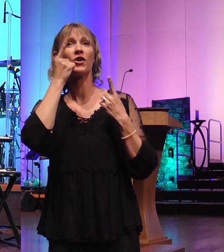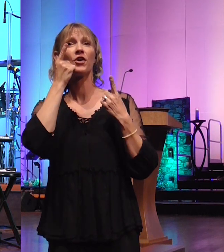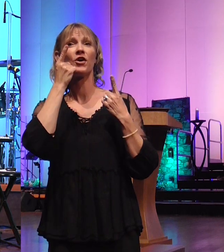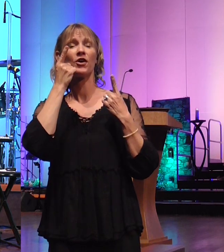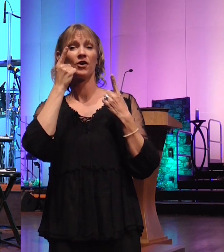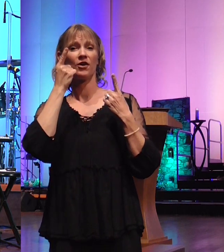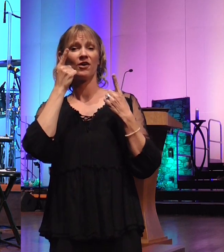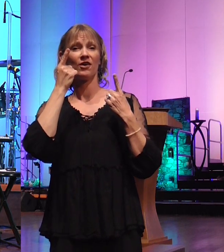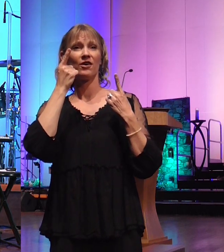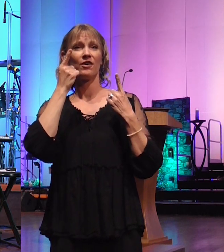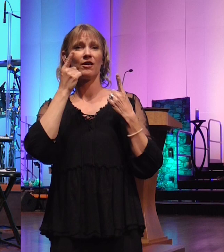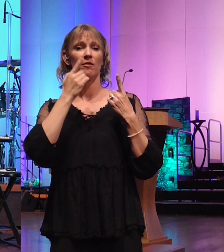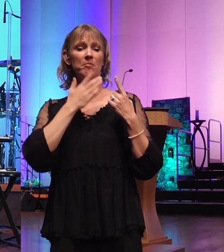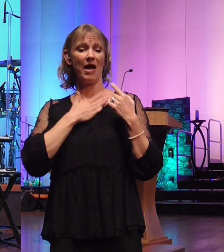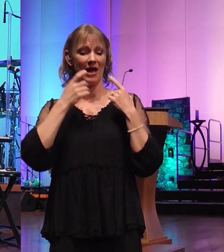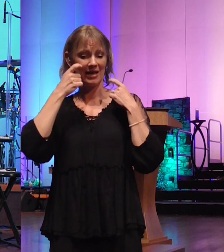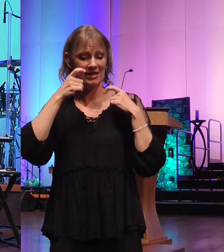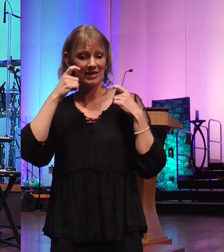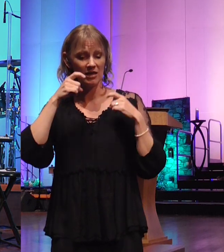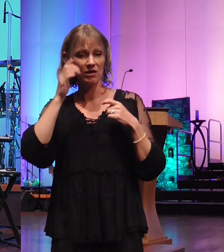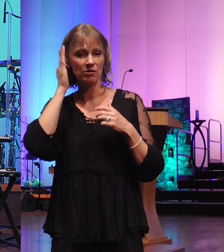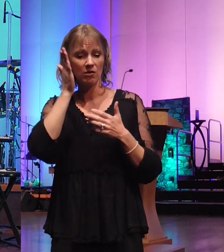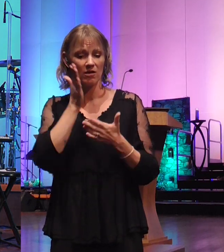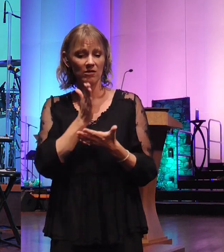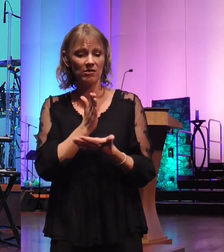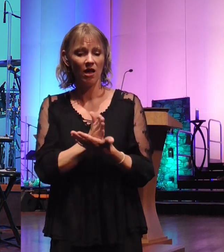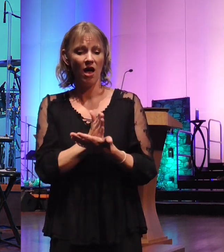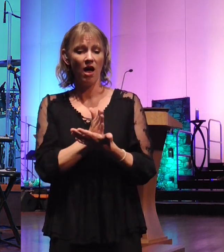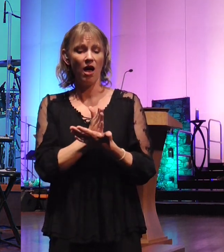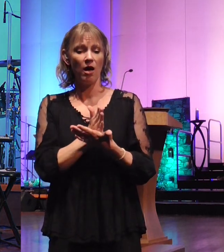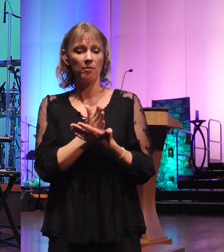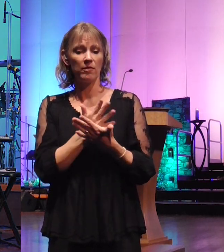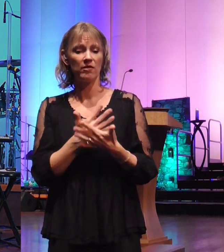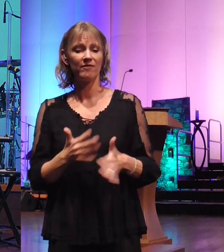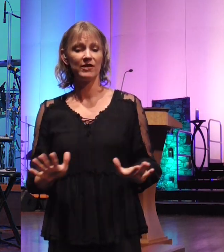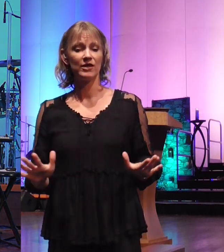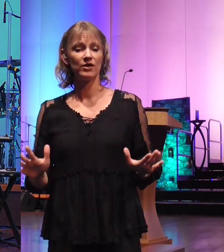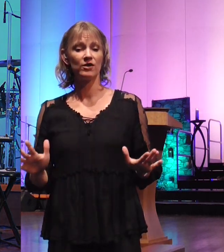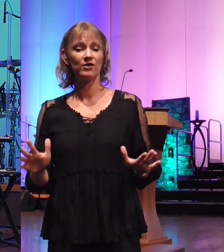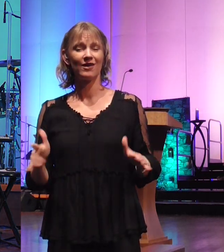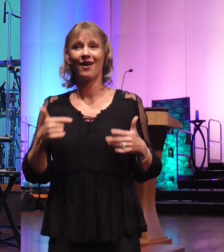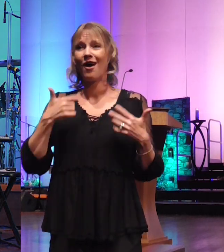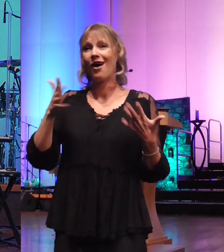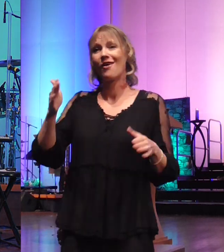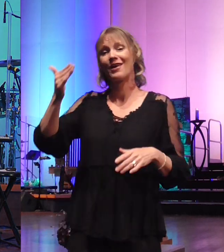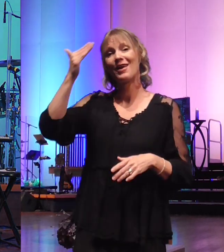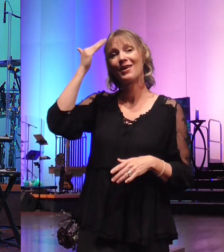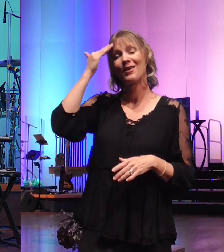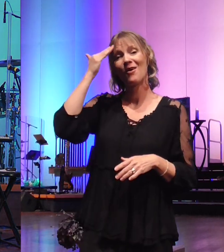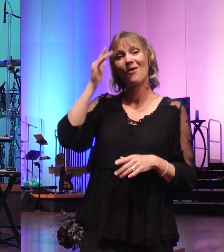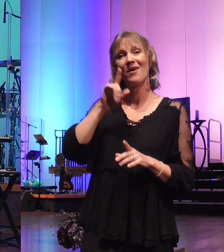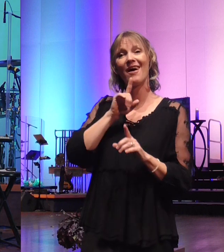end to my tears. The answer is